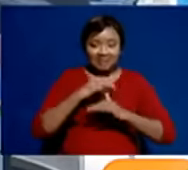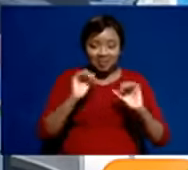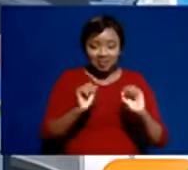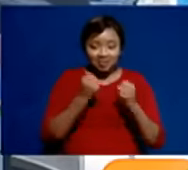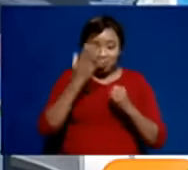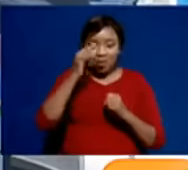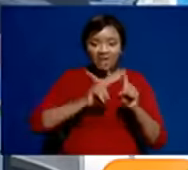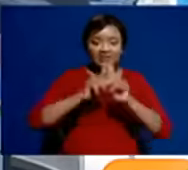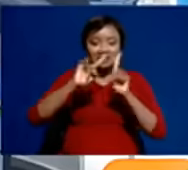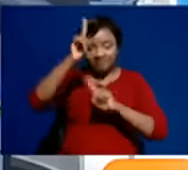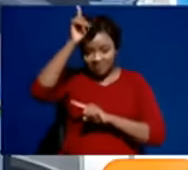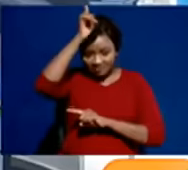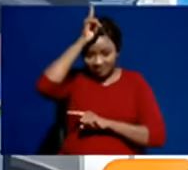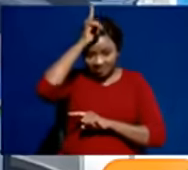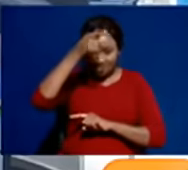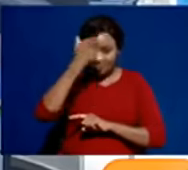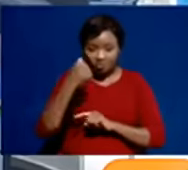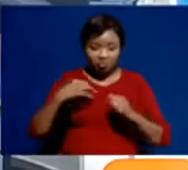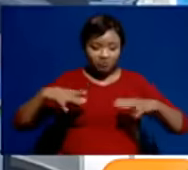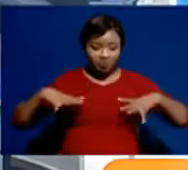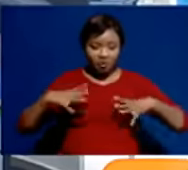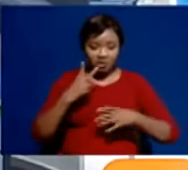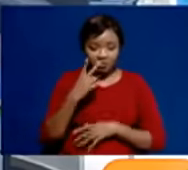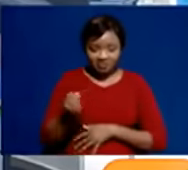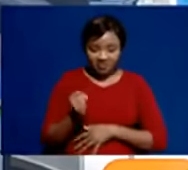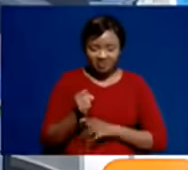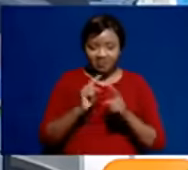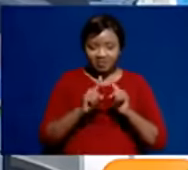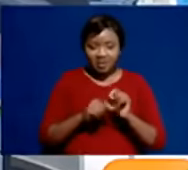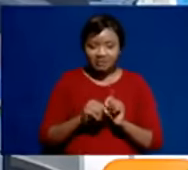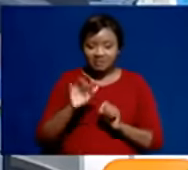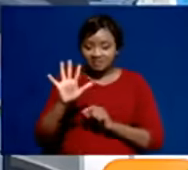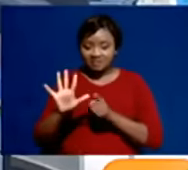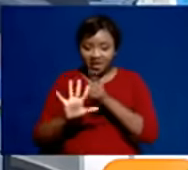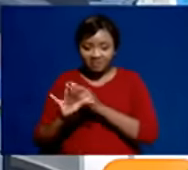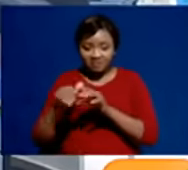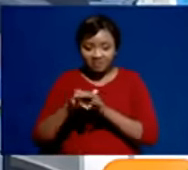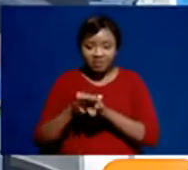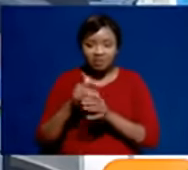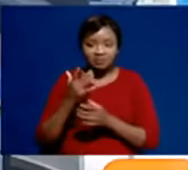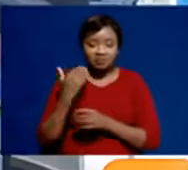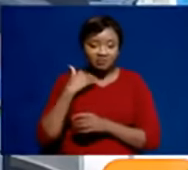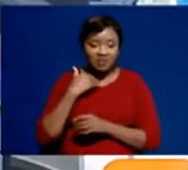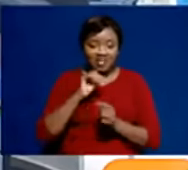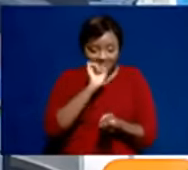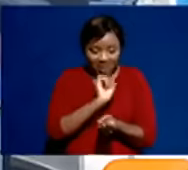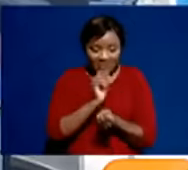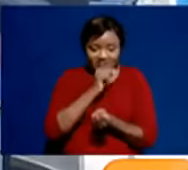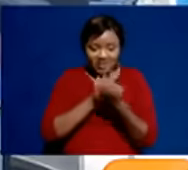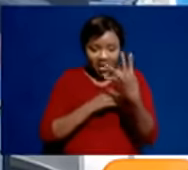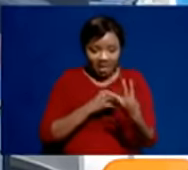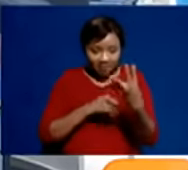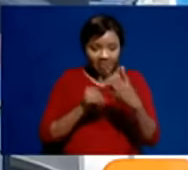upcountry for Christmas. And as Ben Kirui reports, the five members of the gang were arrested and charged in April this year before securing their release